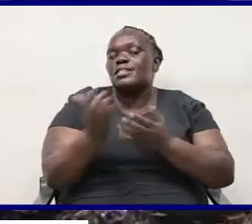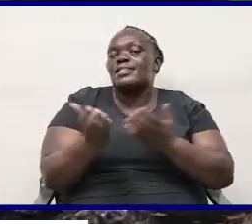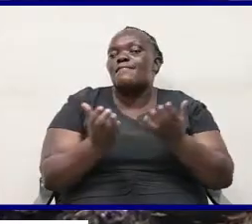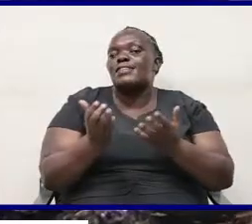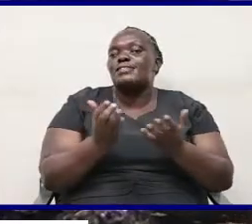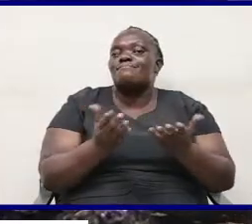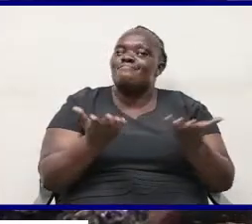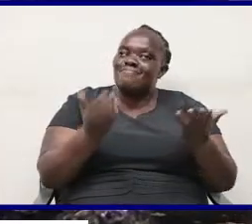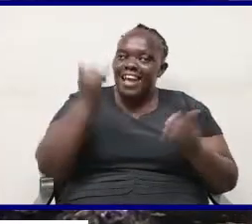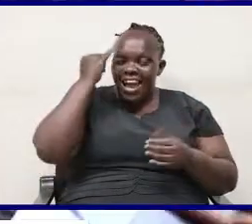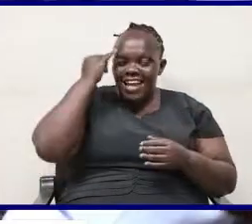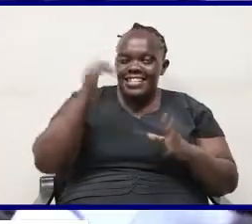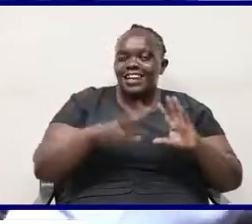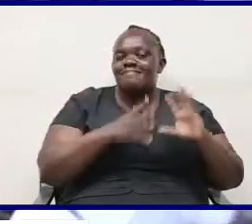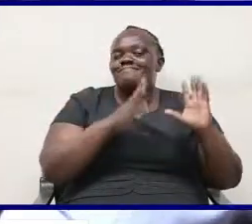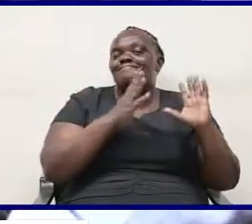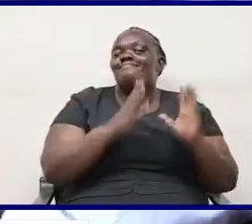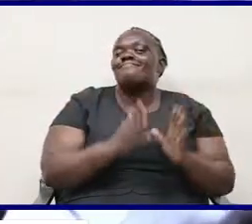perspective. Makofi.